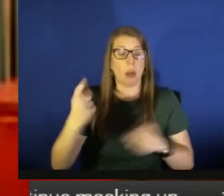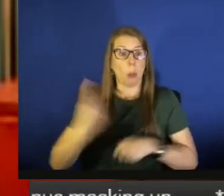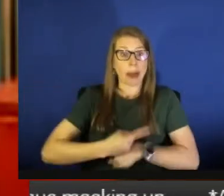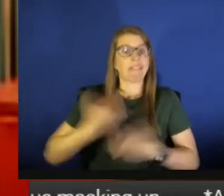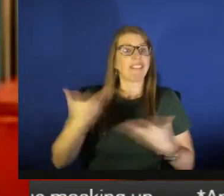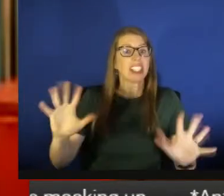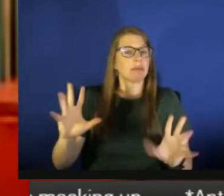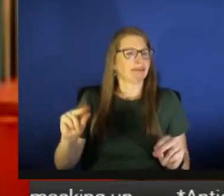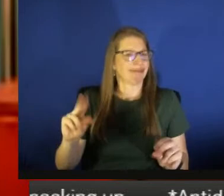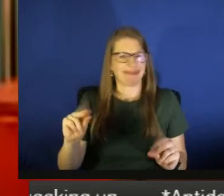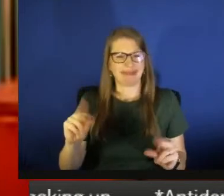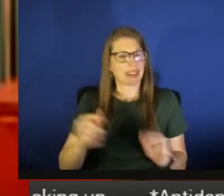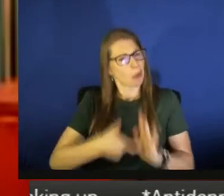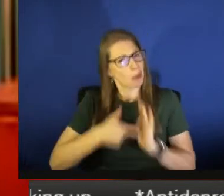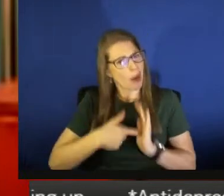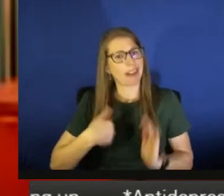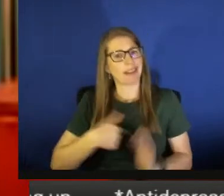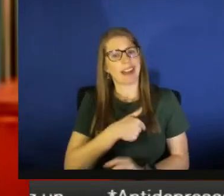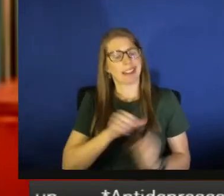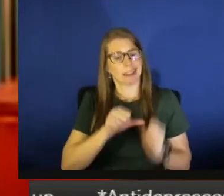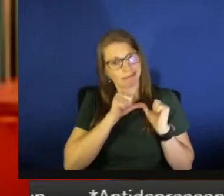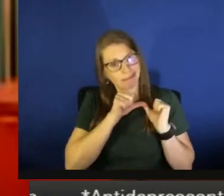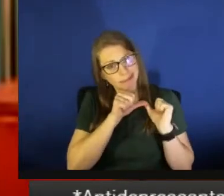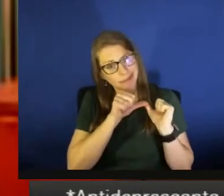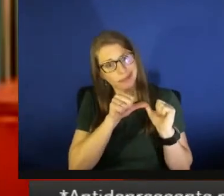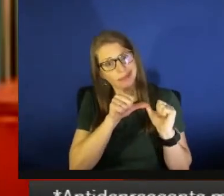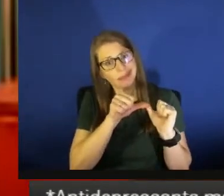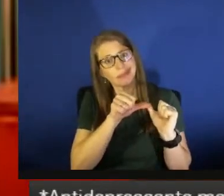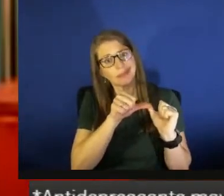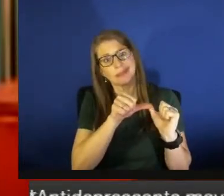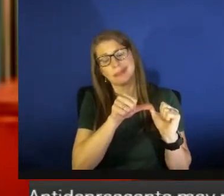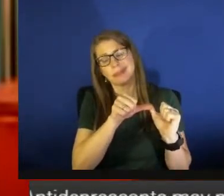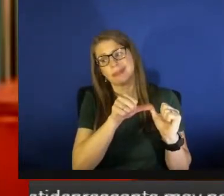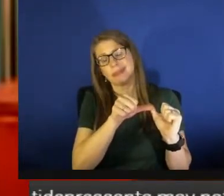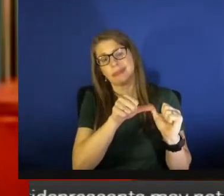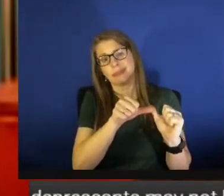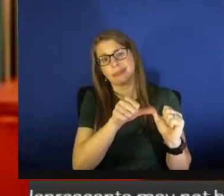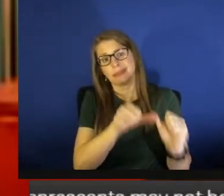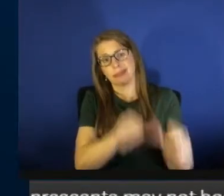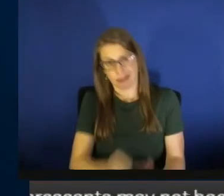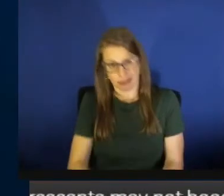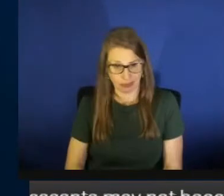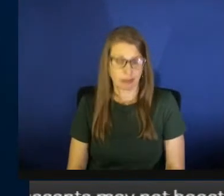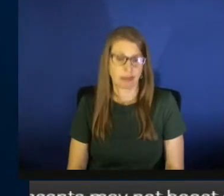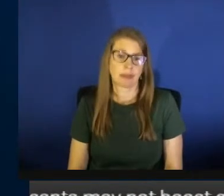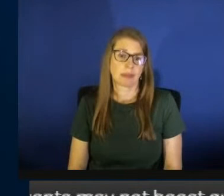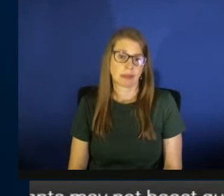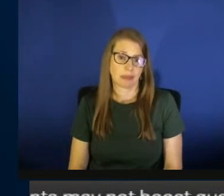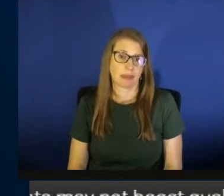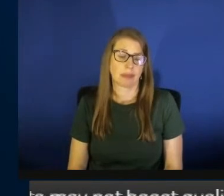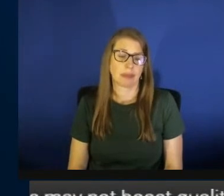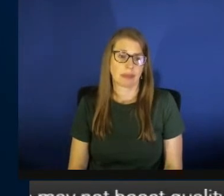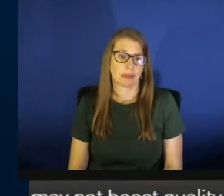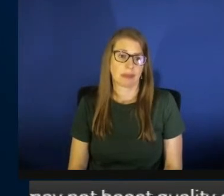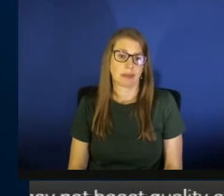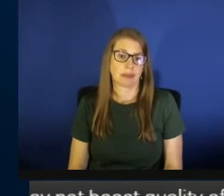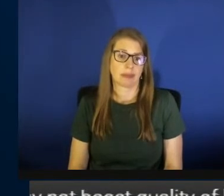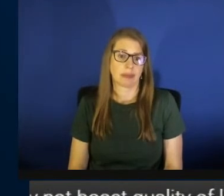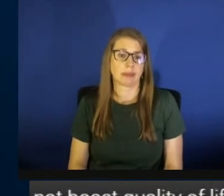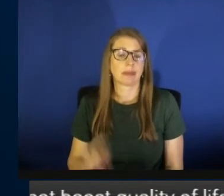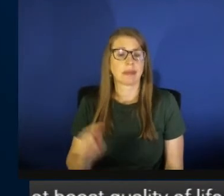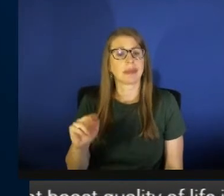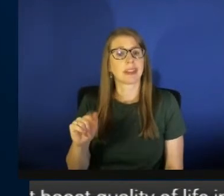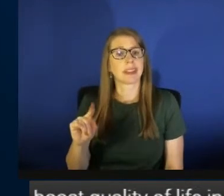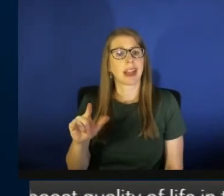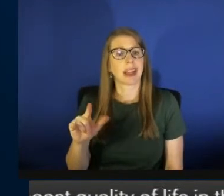was required for us to do day in and day out as a pillar of our coverage. Natalie, similar question, and